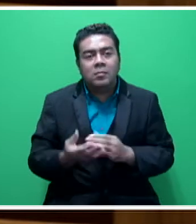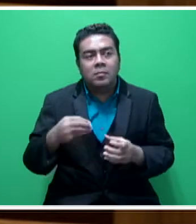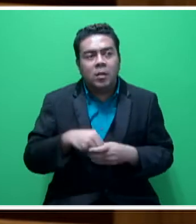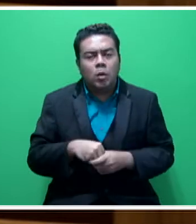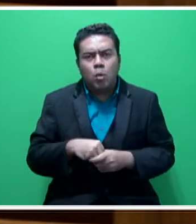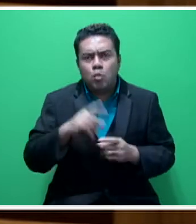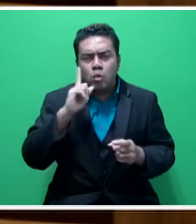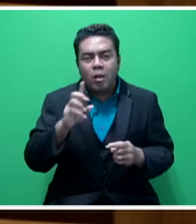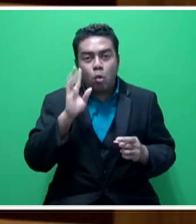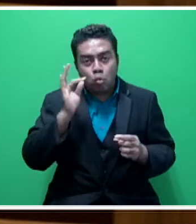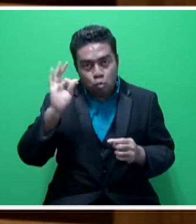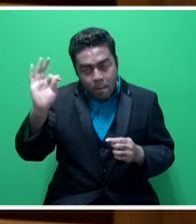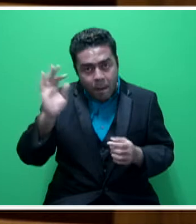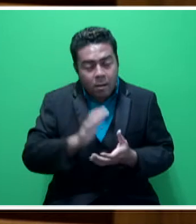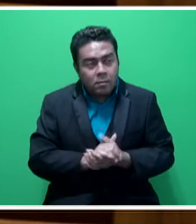at Rotuma,